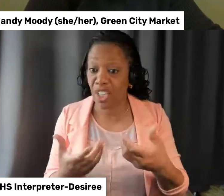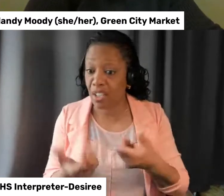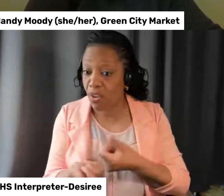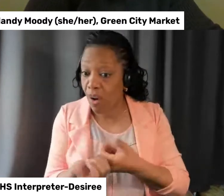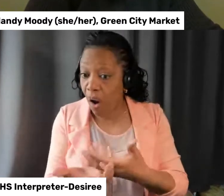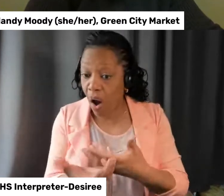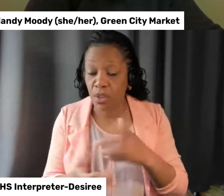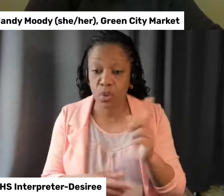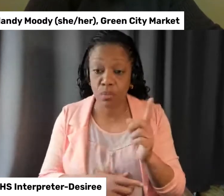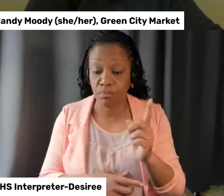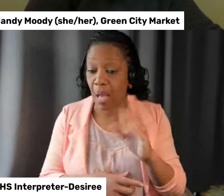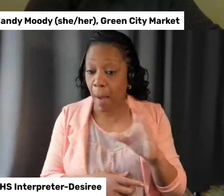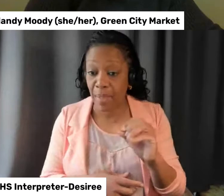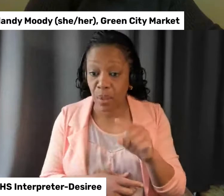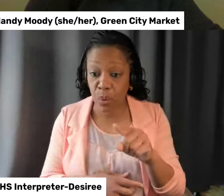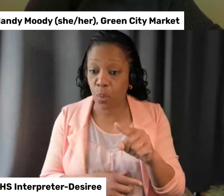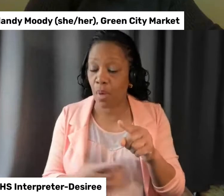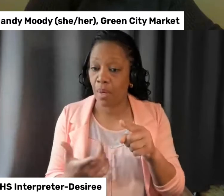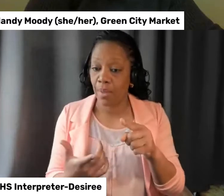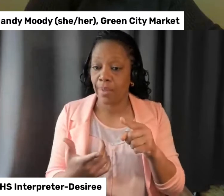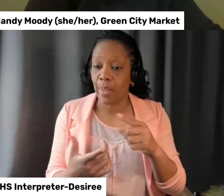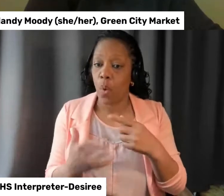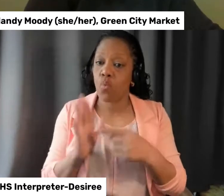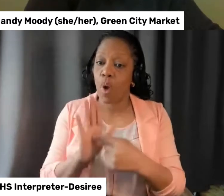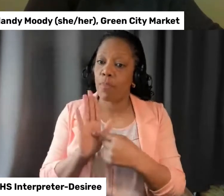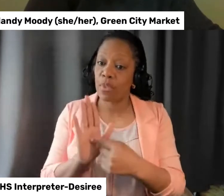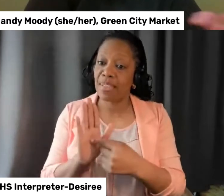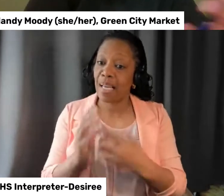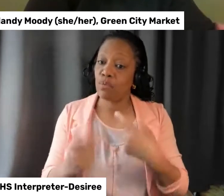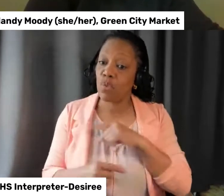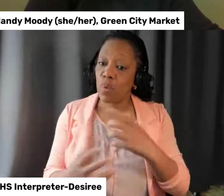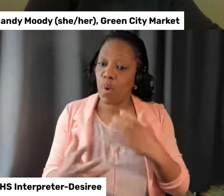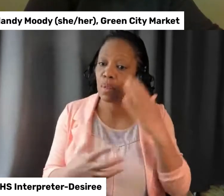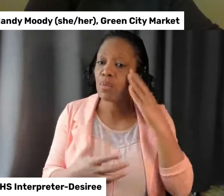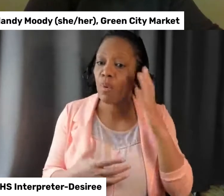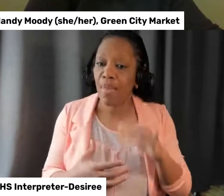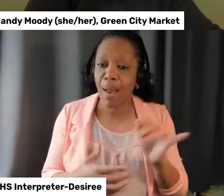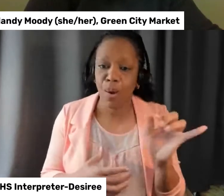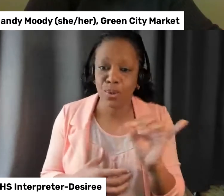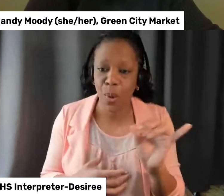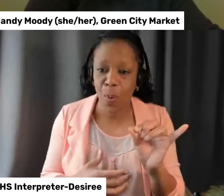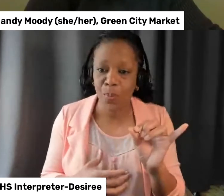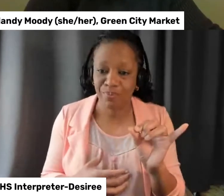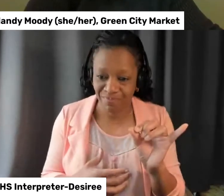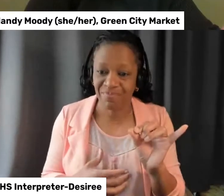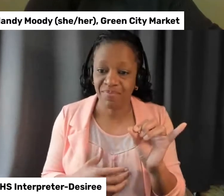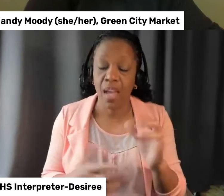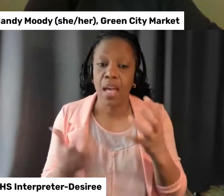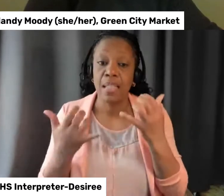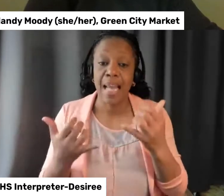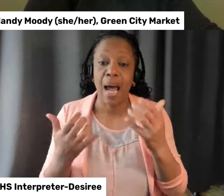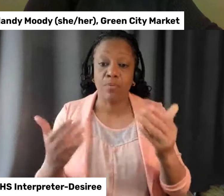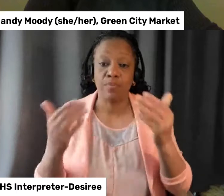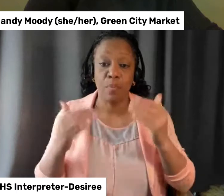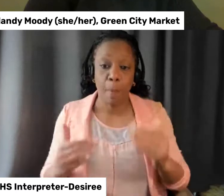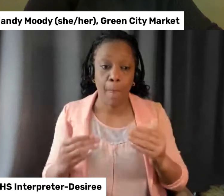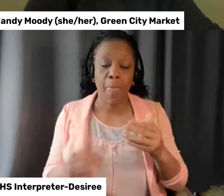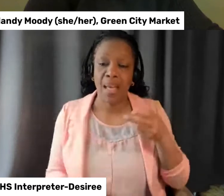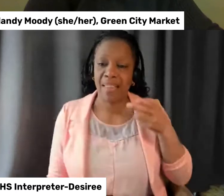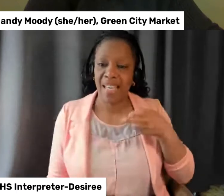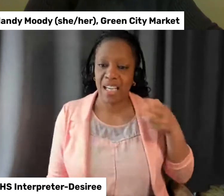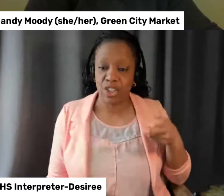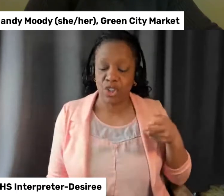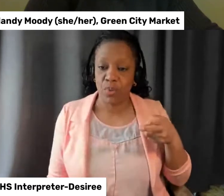that as we continue on with our conversation. So now we're going to transition to talking a little bit about the history of the